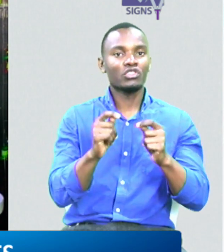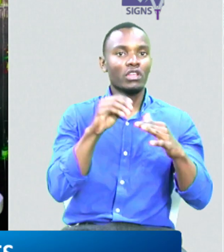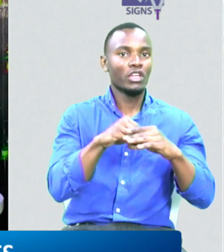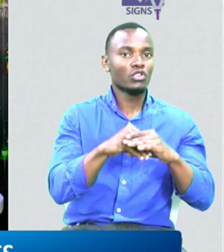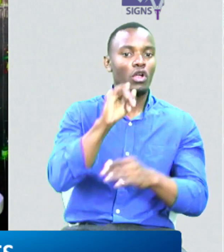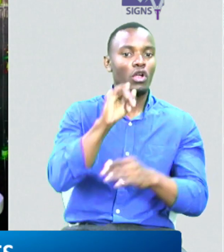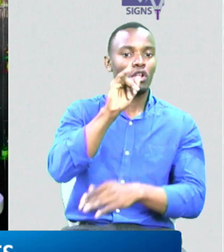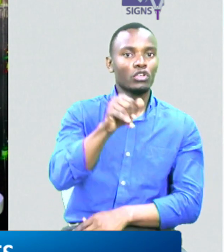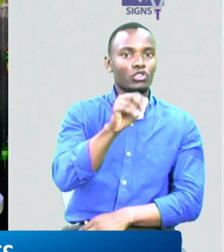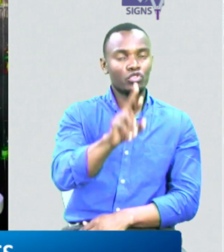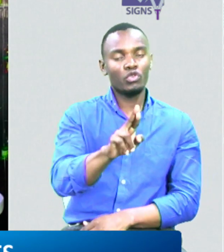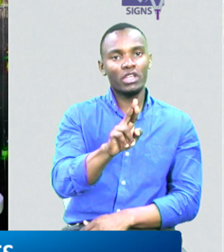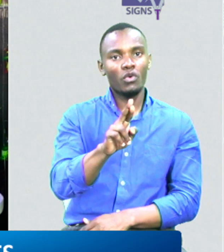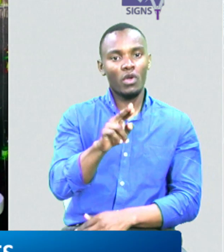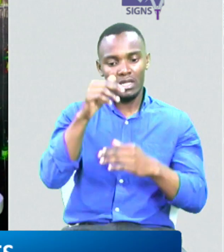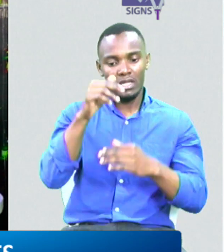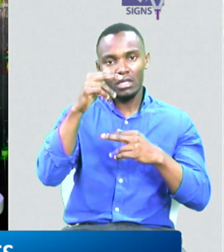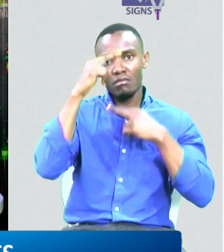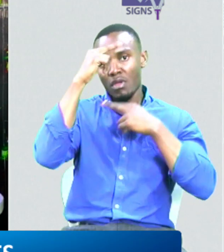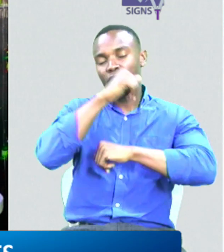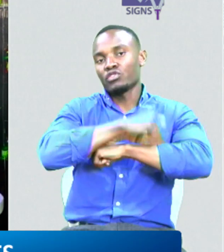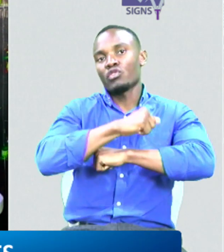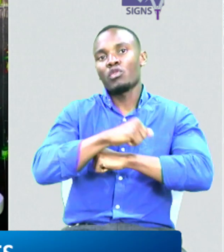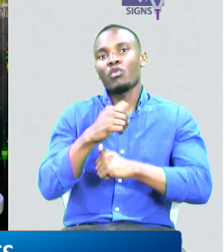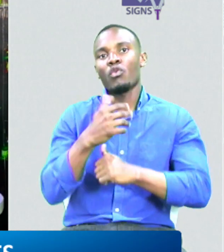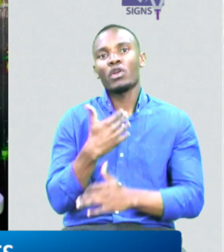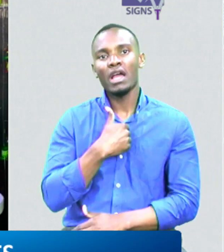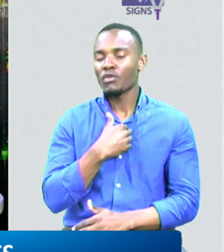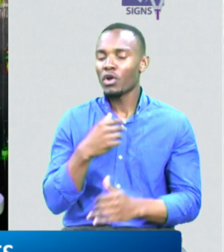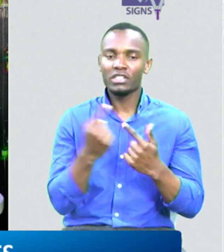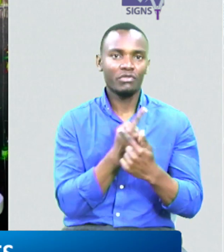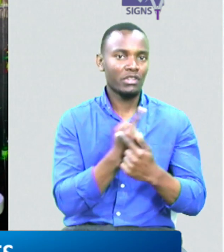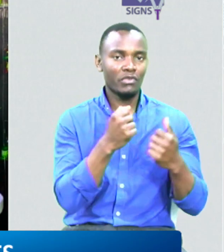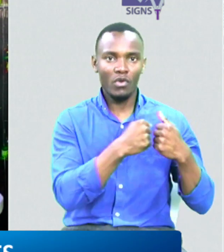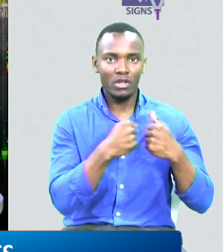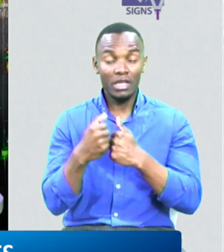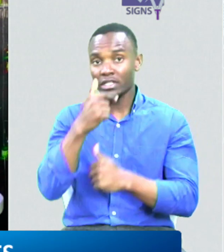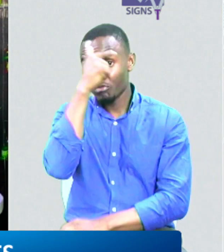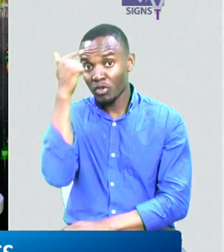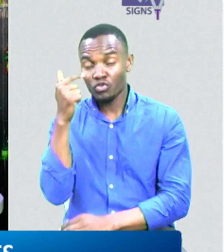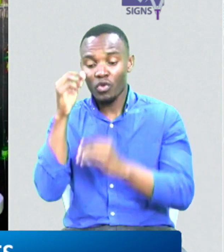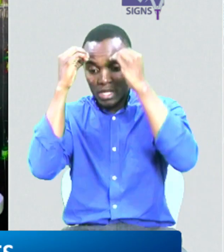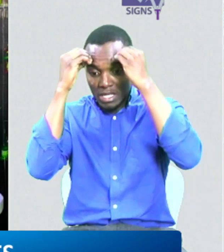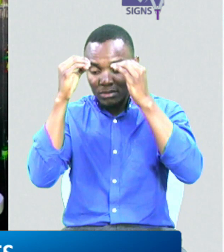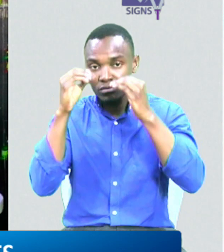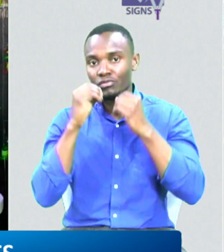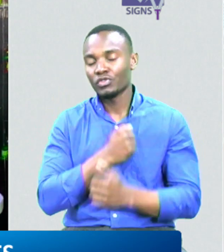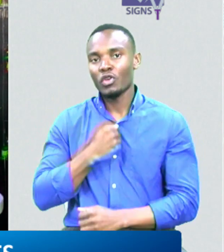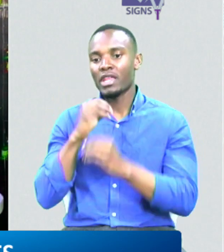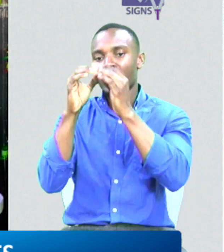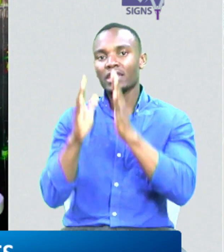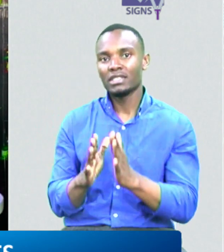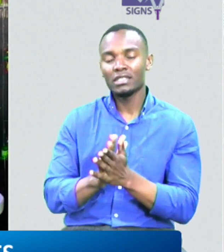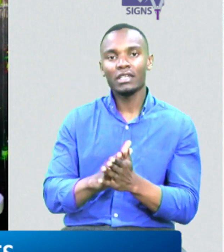the report has slashed the subjects taught in junior secondary from 14 to 9, alongside the dropping of the